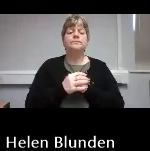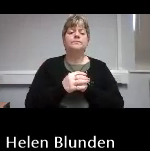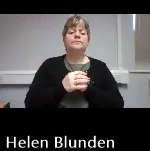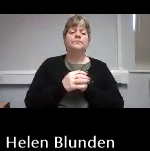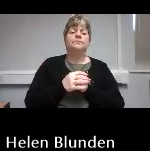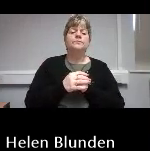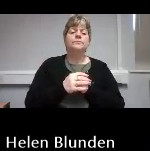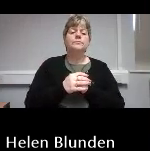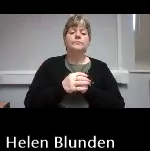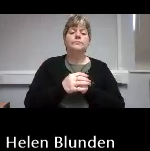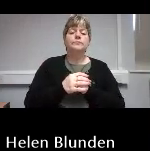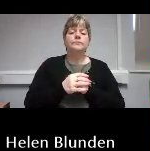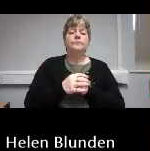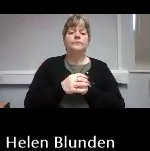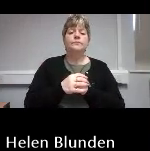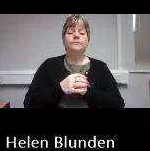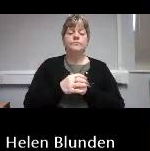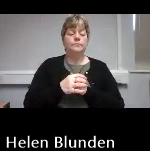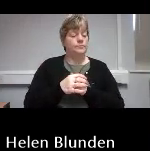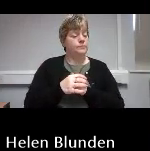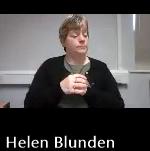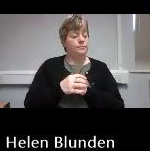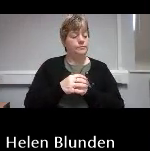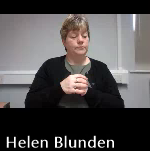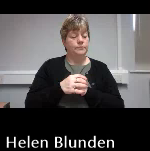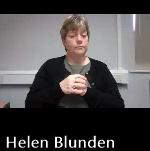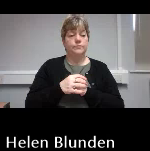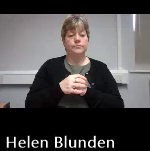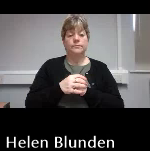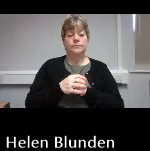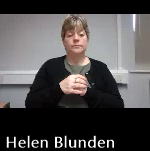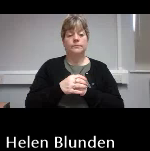ways. Next slide, please.